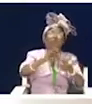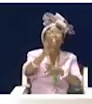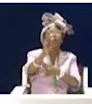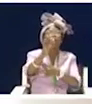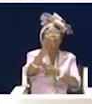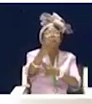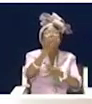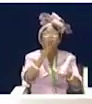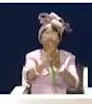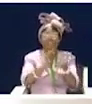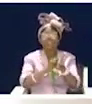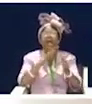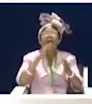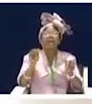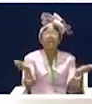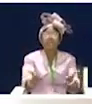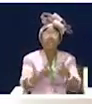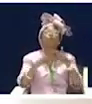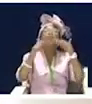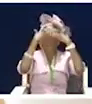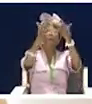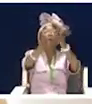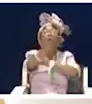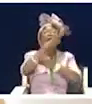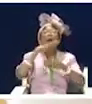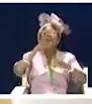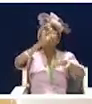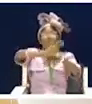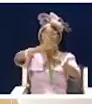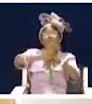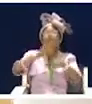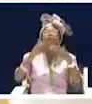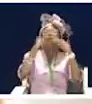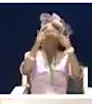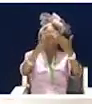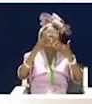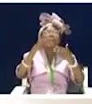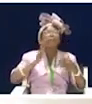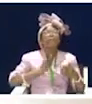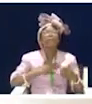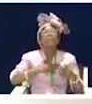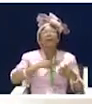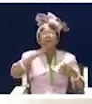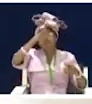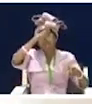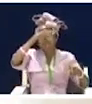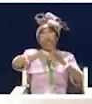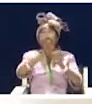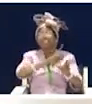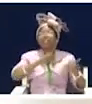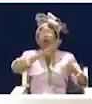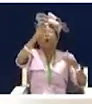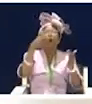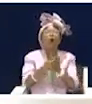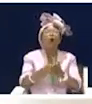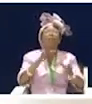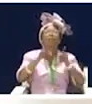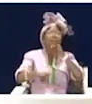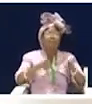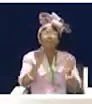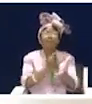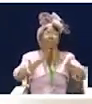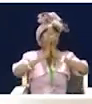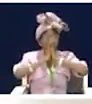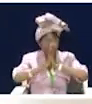to thank God and to thank the church and to thank our daddy in the Lord, Pastor Adeboye, and to thank my regional pastor